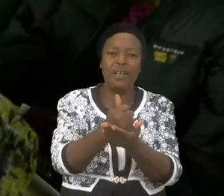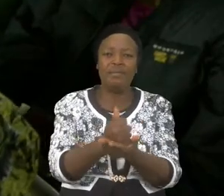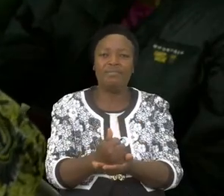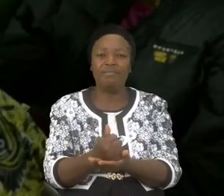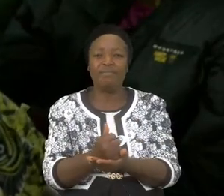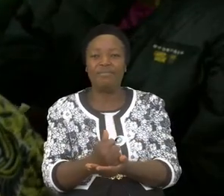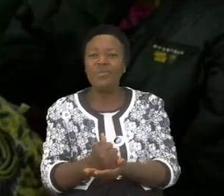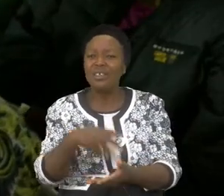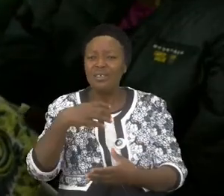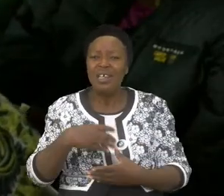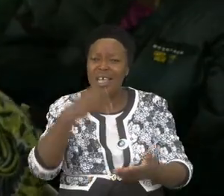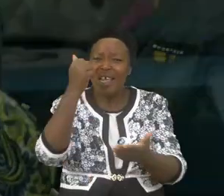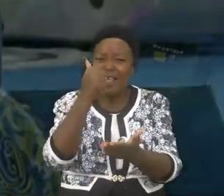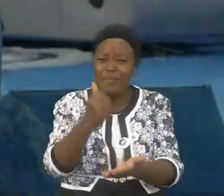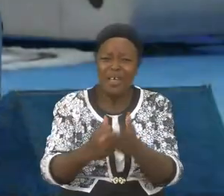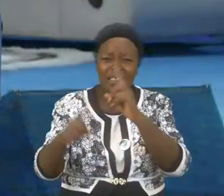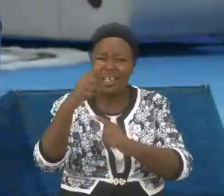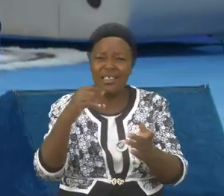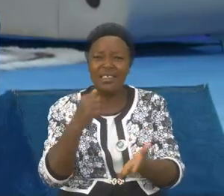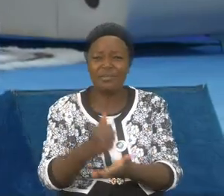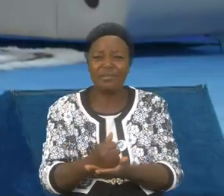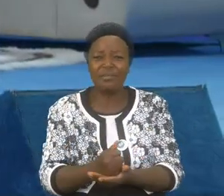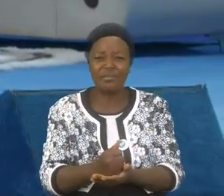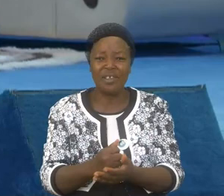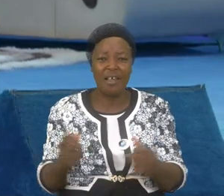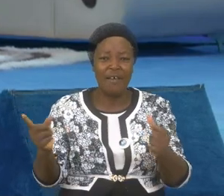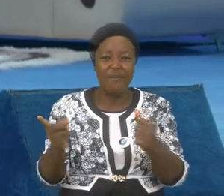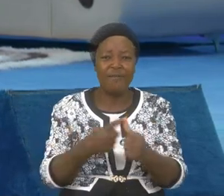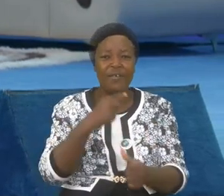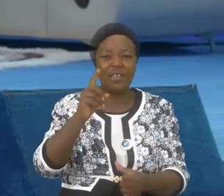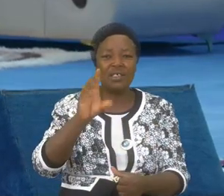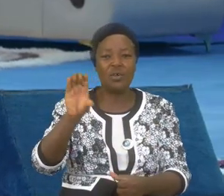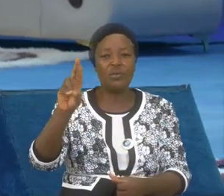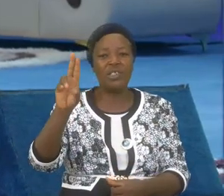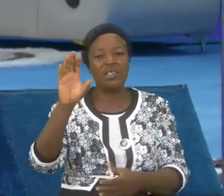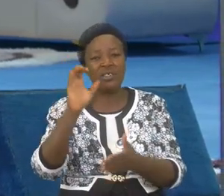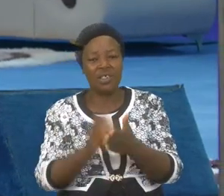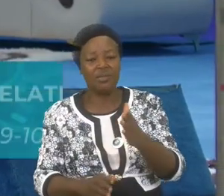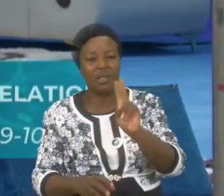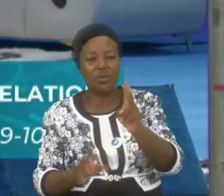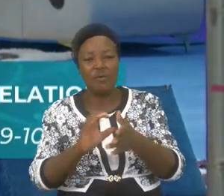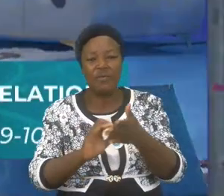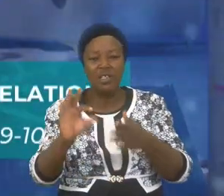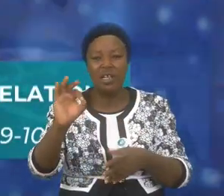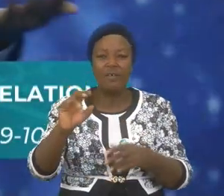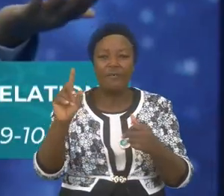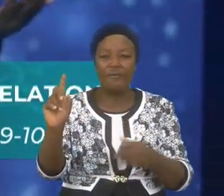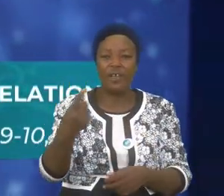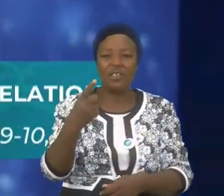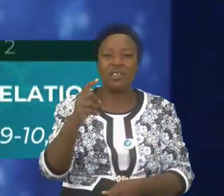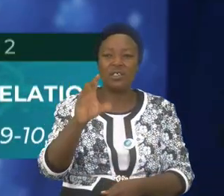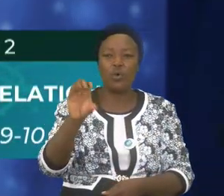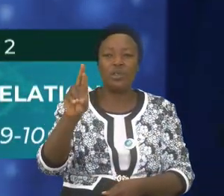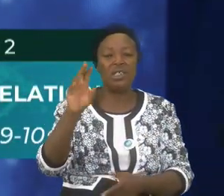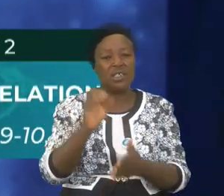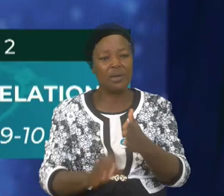Corinthians chapter 2, I'm reading from verse 9. In First Corinthians chapter 2, verse 9, but as it